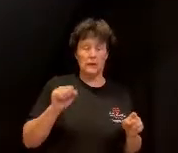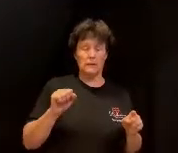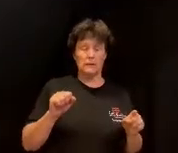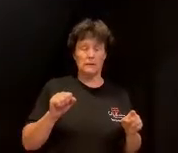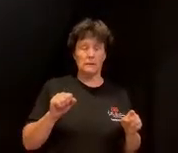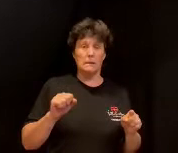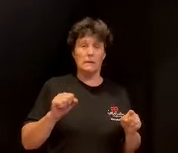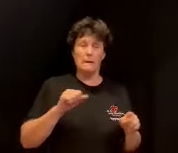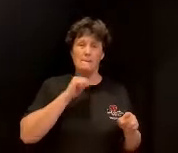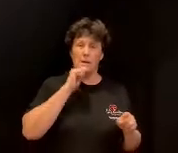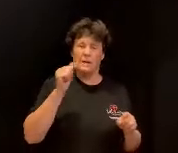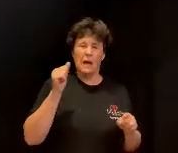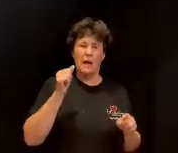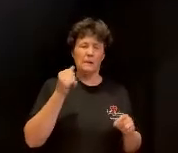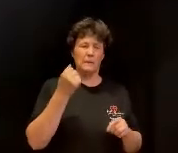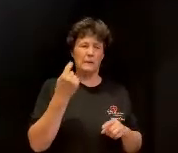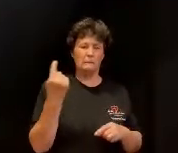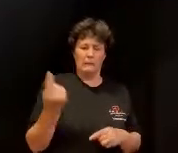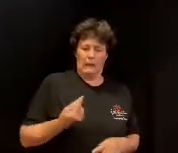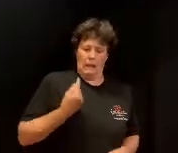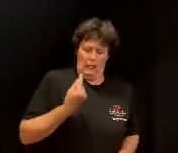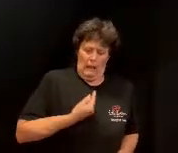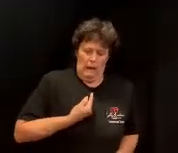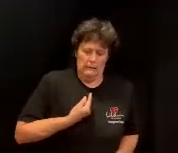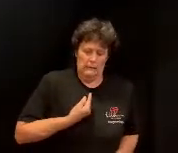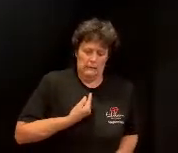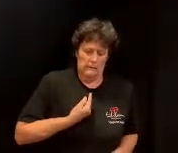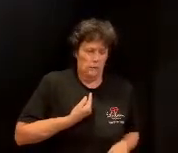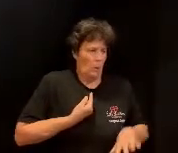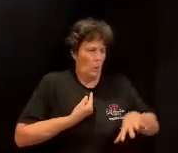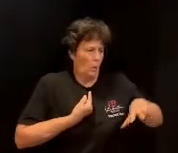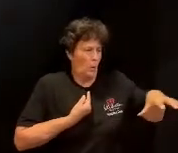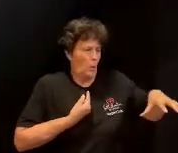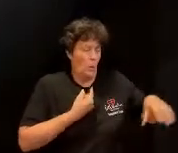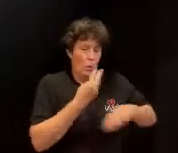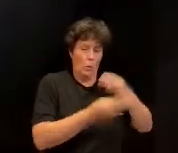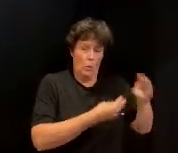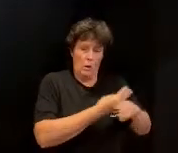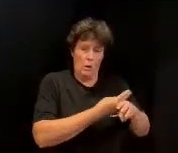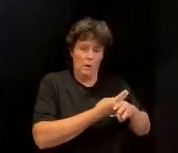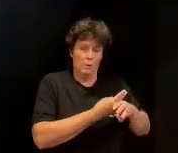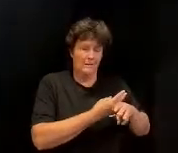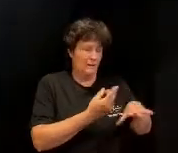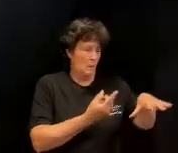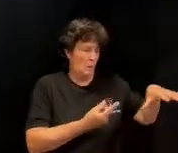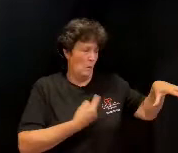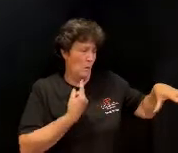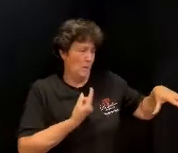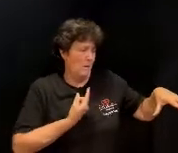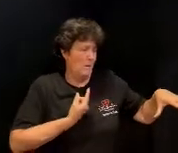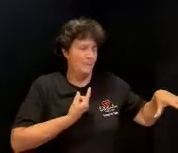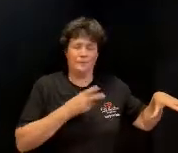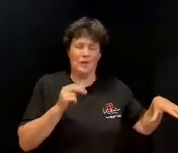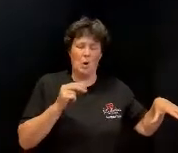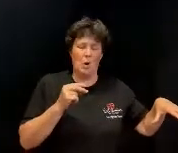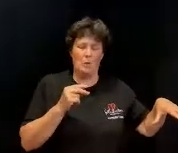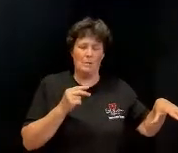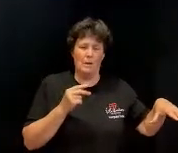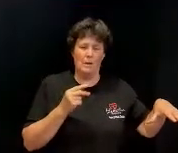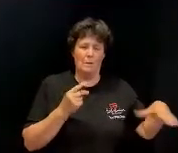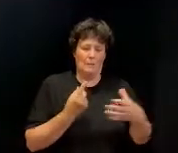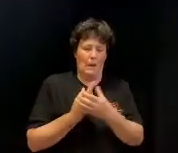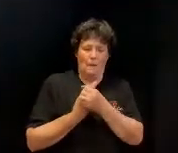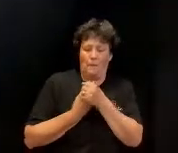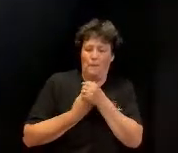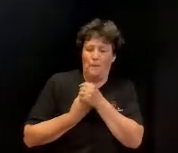But we're not to be isolated from the world. We're to be insulated from it. It shouldn't be getting in us. Are you guys